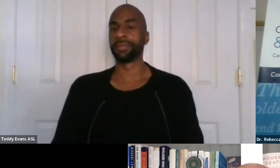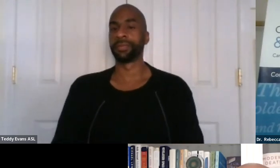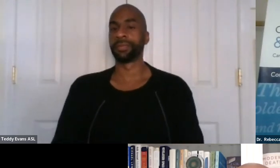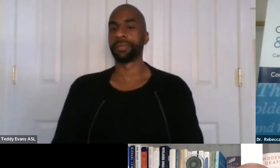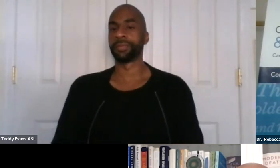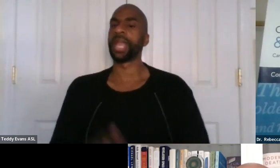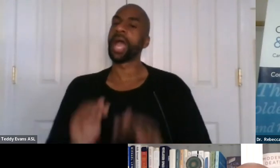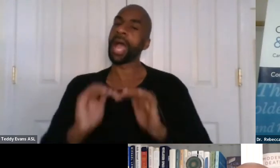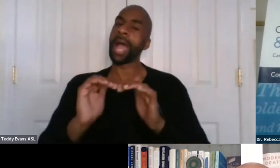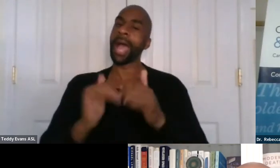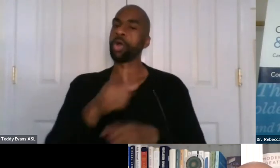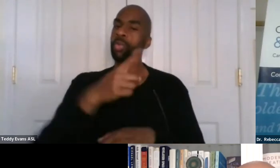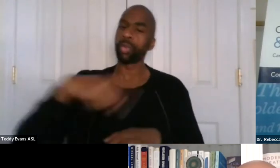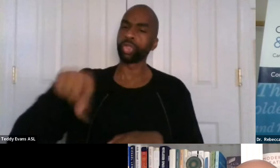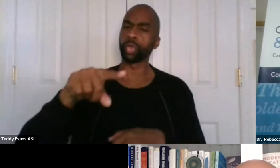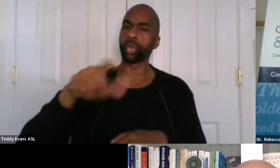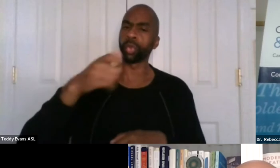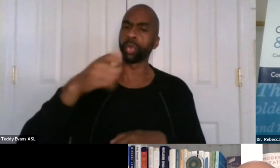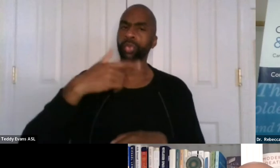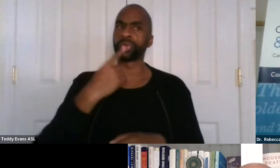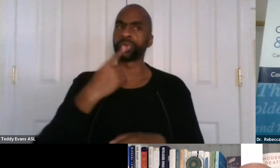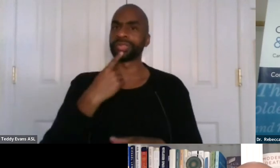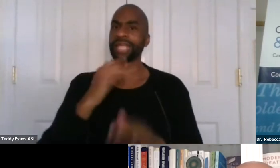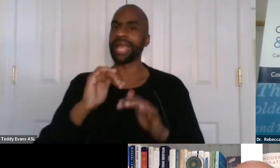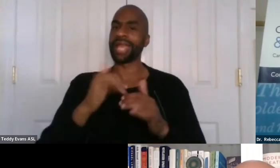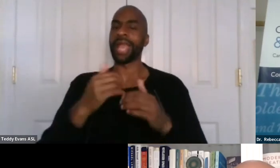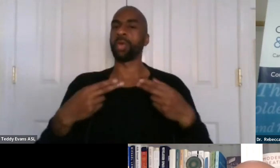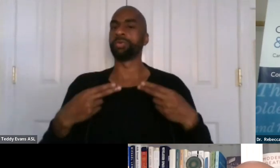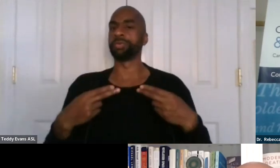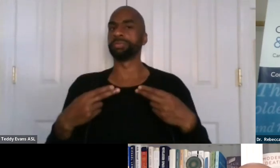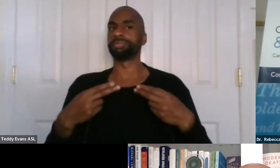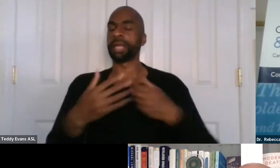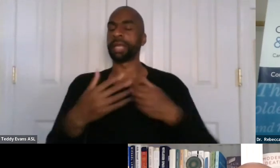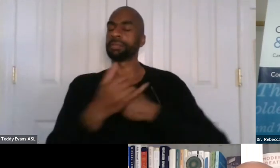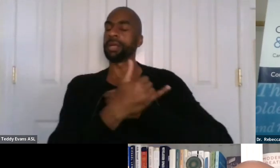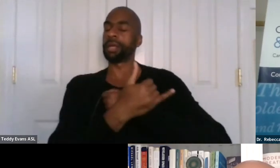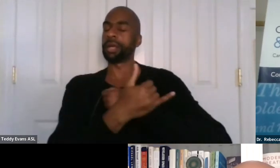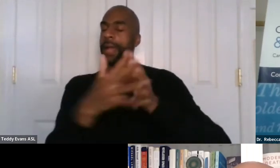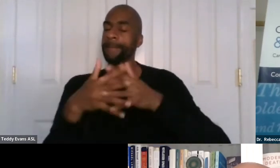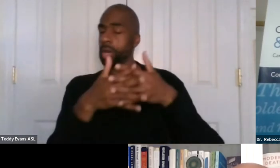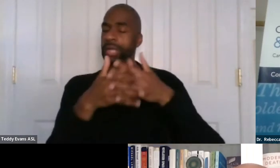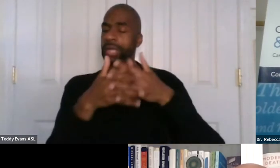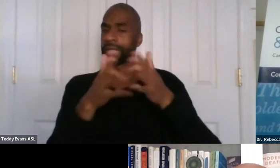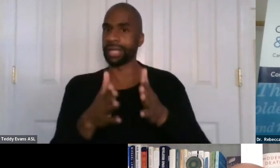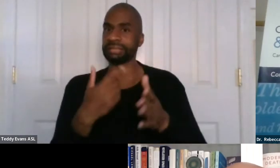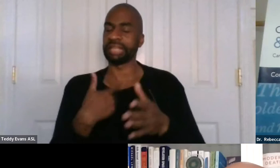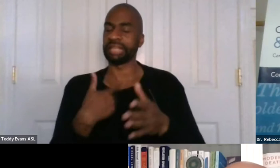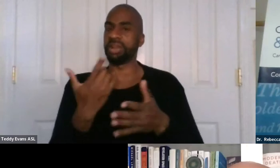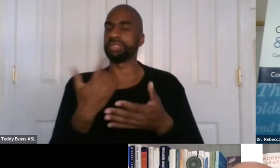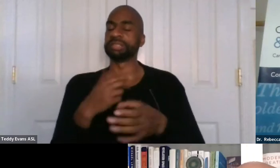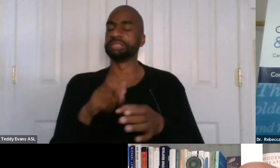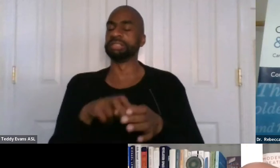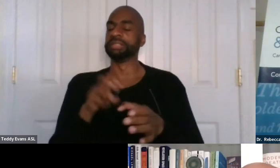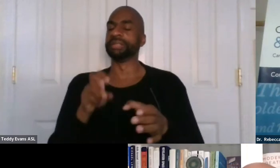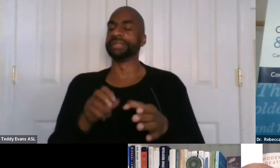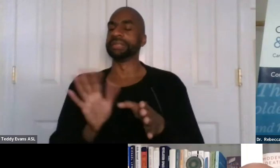sum up why Americans are so fearful of and reluctant to talk about death? Well, part of why we're so fearful